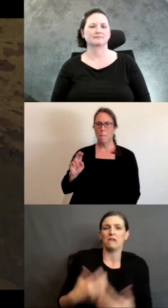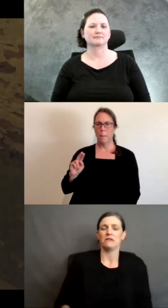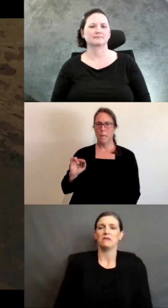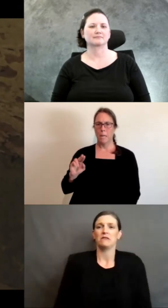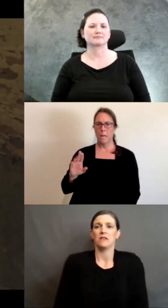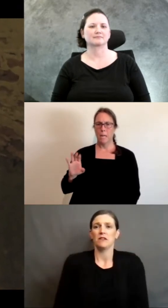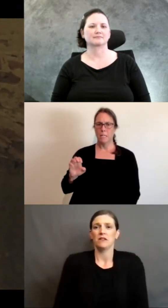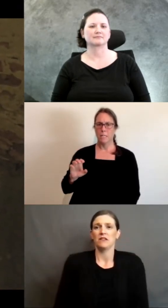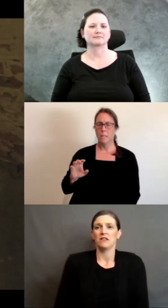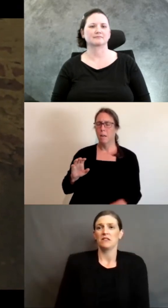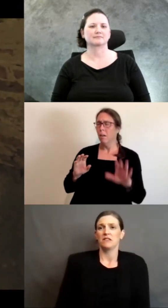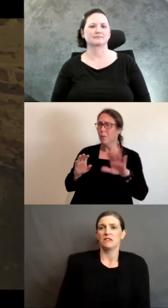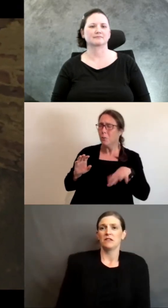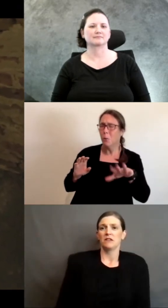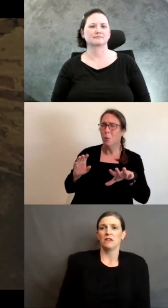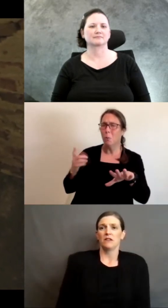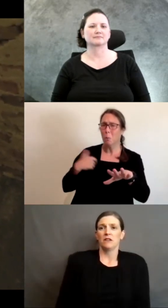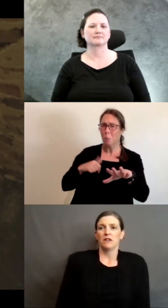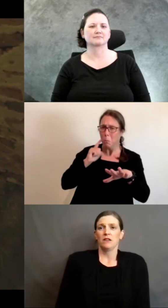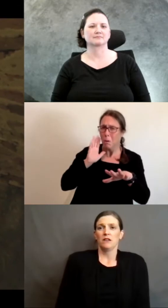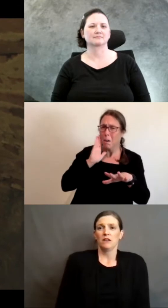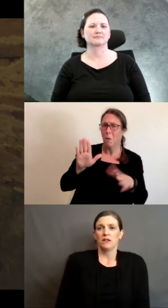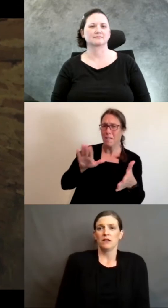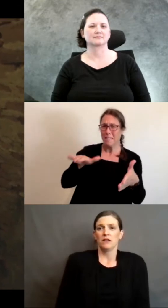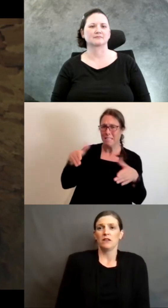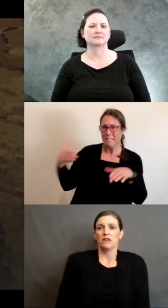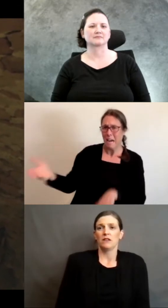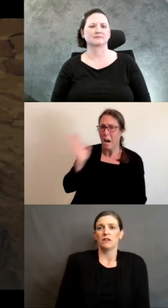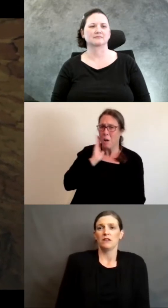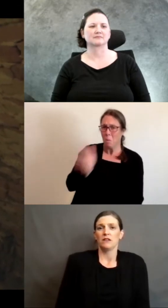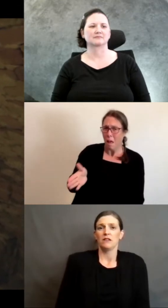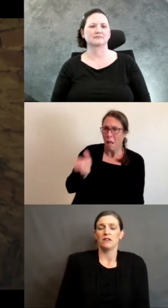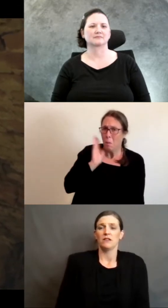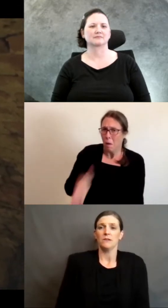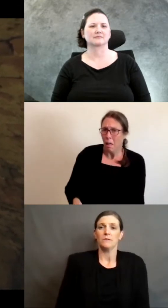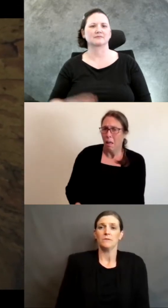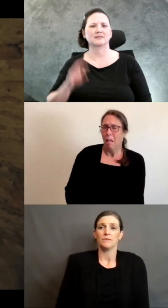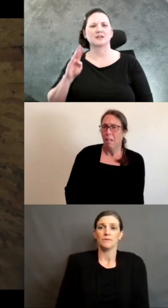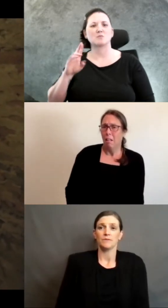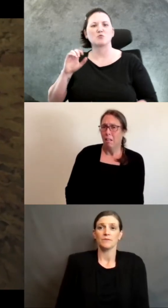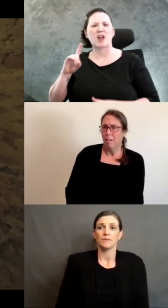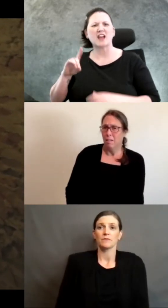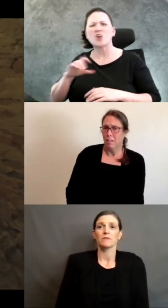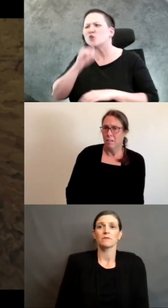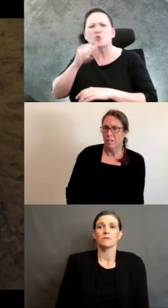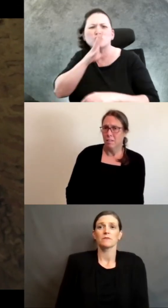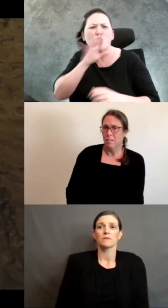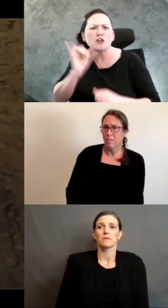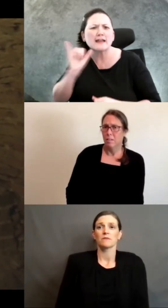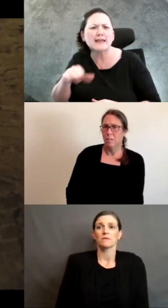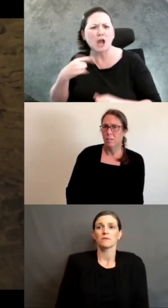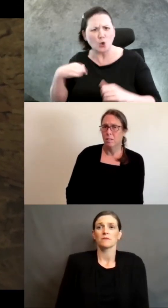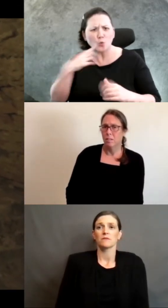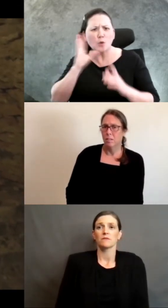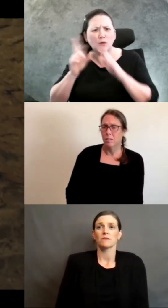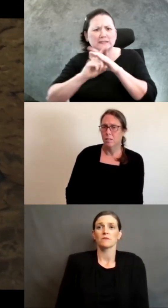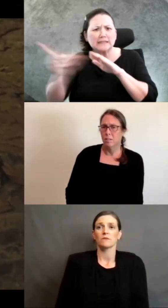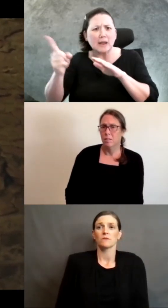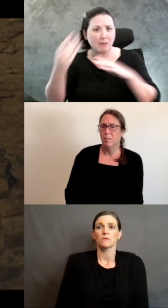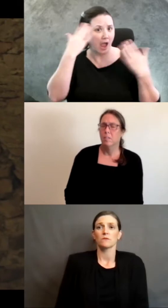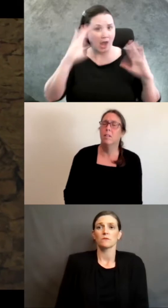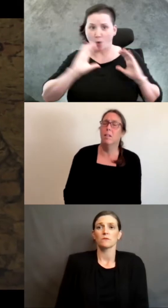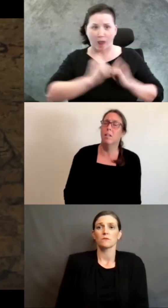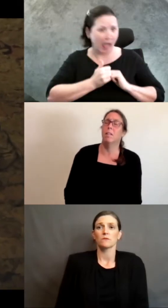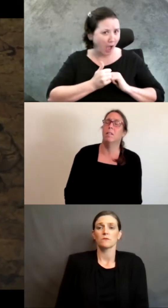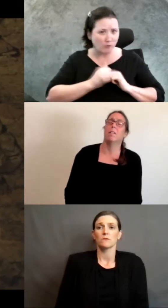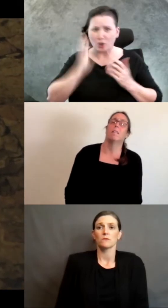Dude, we're gonna die. Don't talk like that. We're gonna get out of here. I don't know how, and I don't